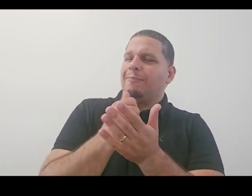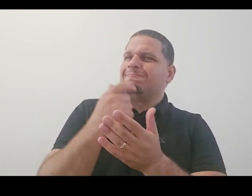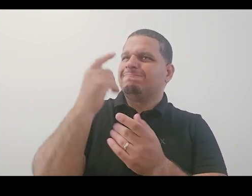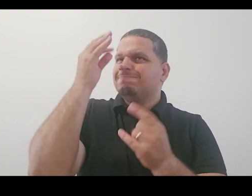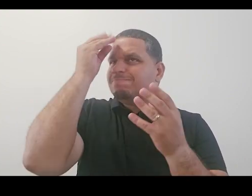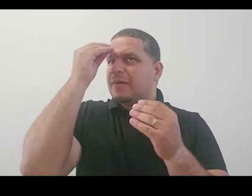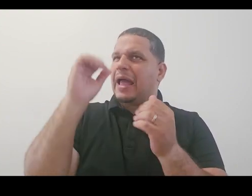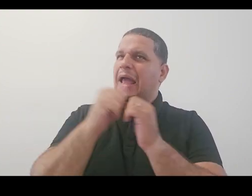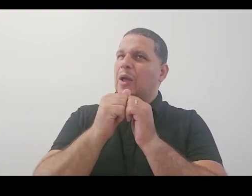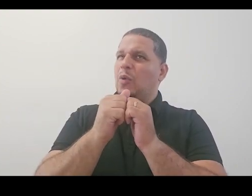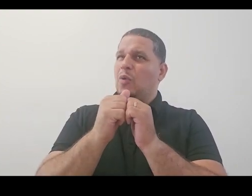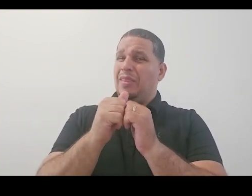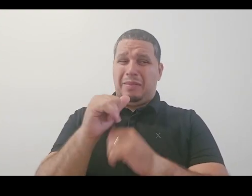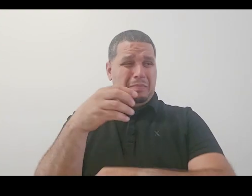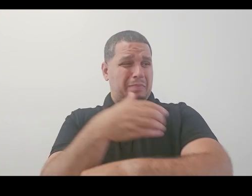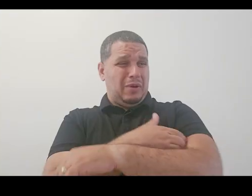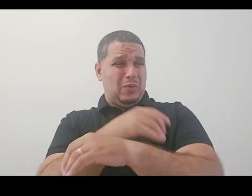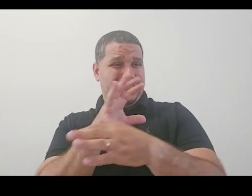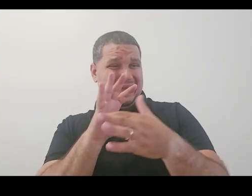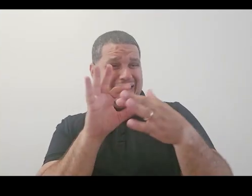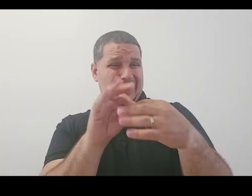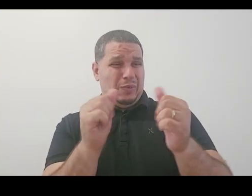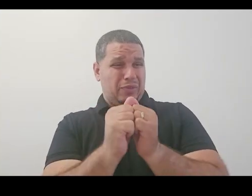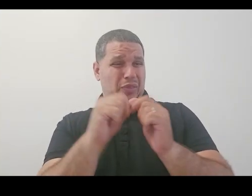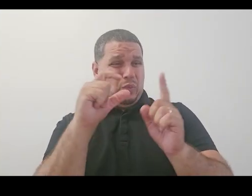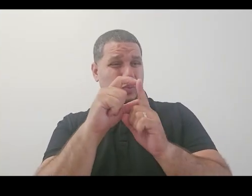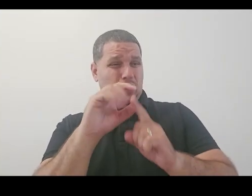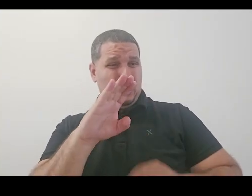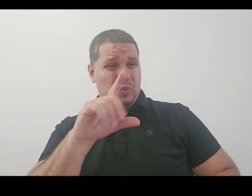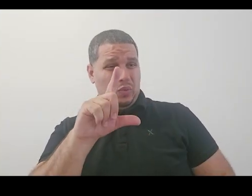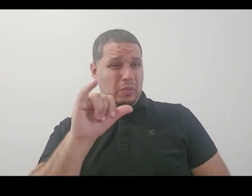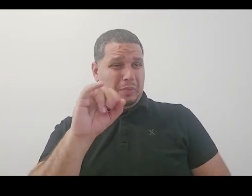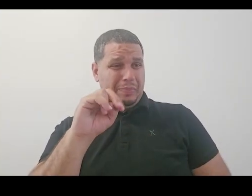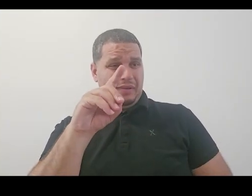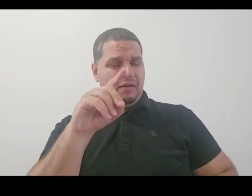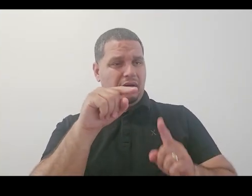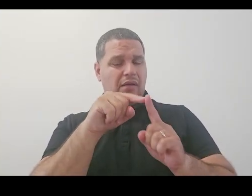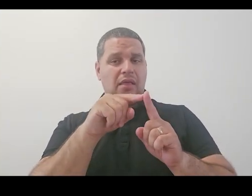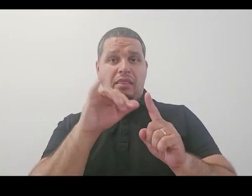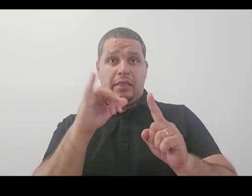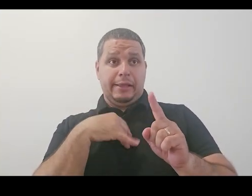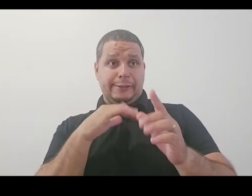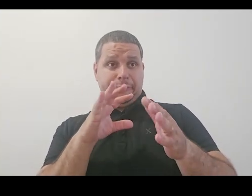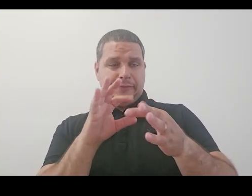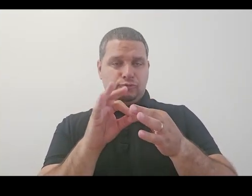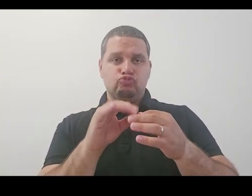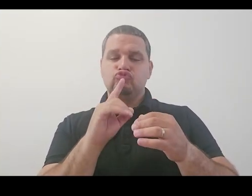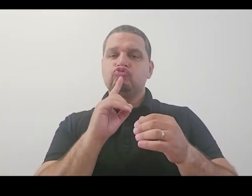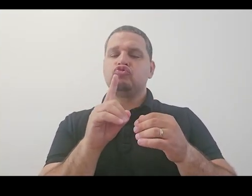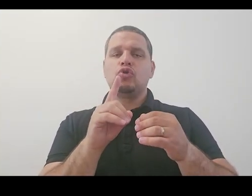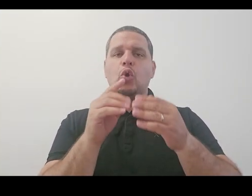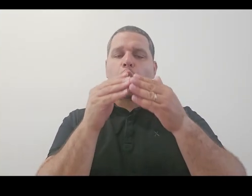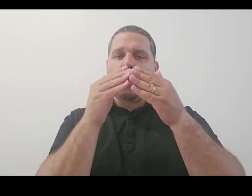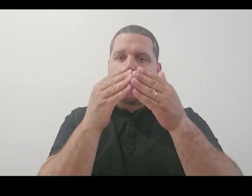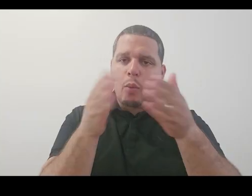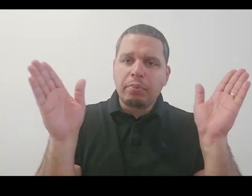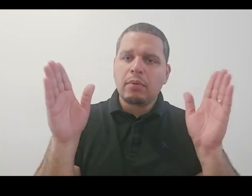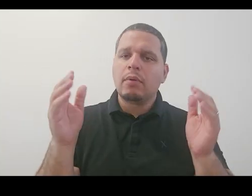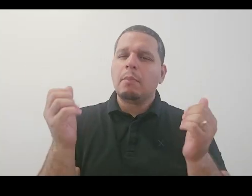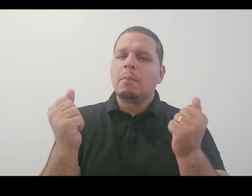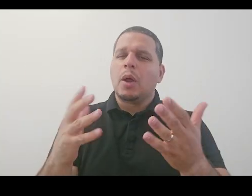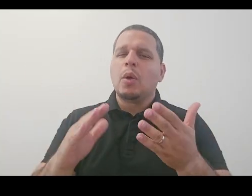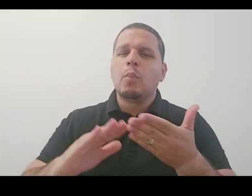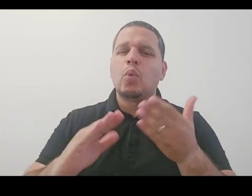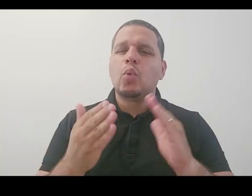of connecting to the word blind specifically and how that unlocked a lot of